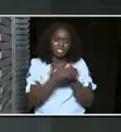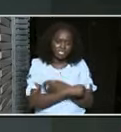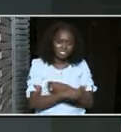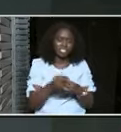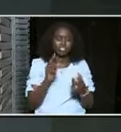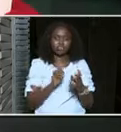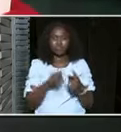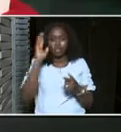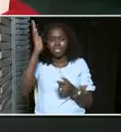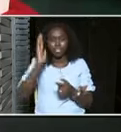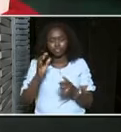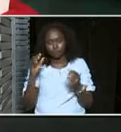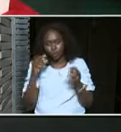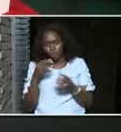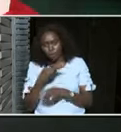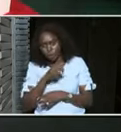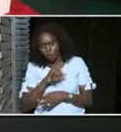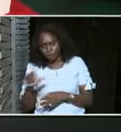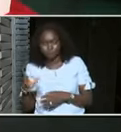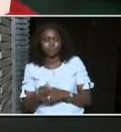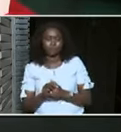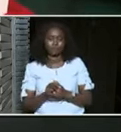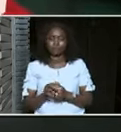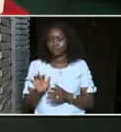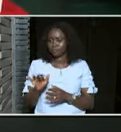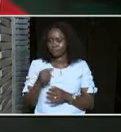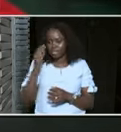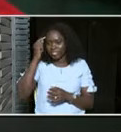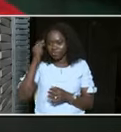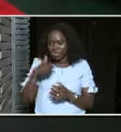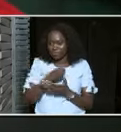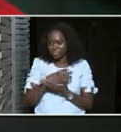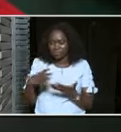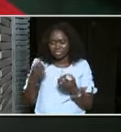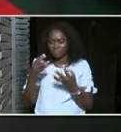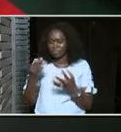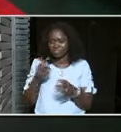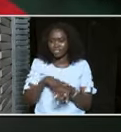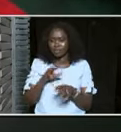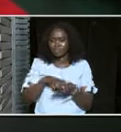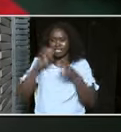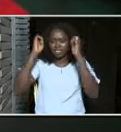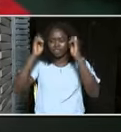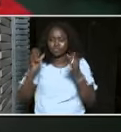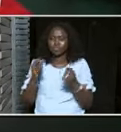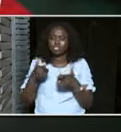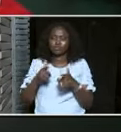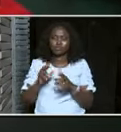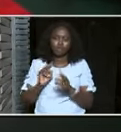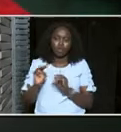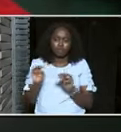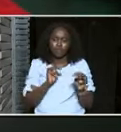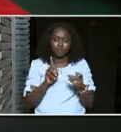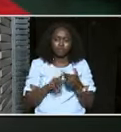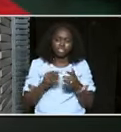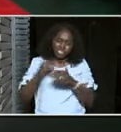I think we spent enough time on education because I'm looking at the clock and there are a whole lot of other questions. So should we move to the next one on